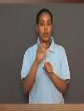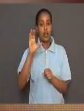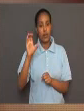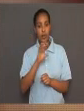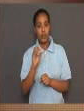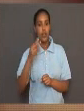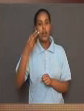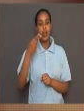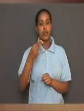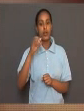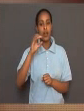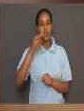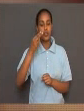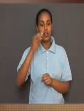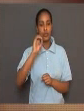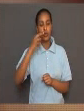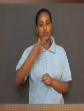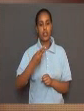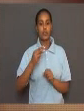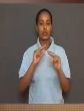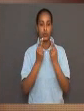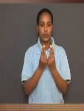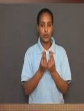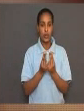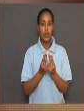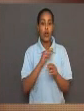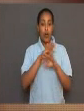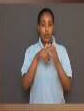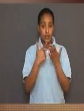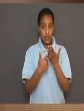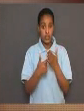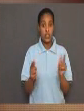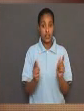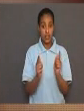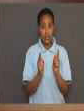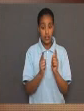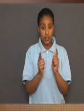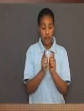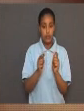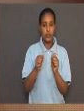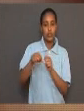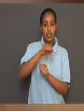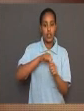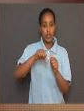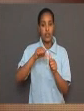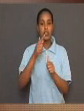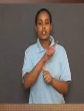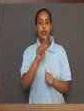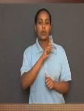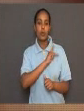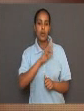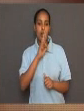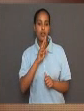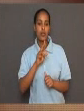and hydroxyl group. When all of these interact with each other, their properties